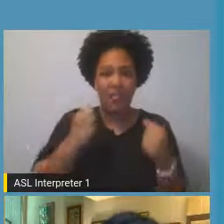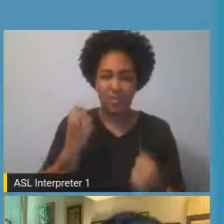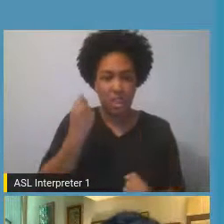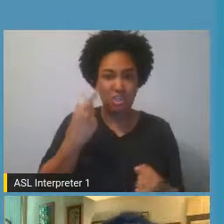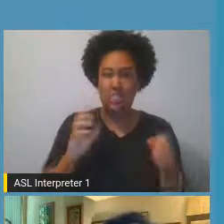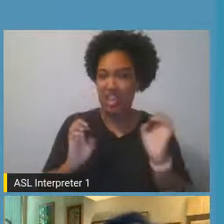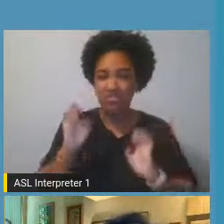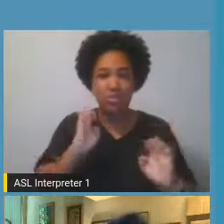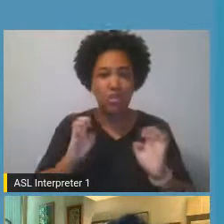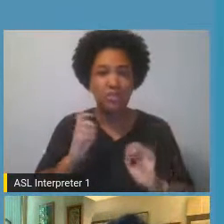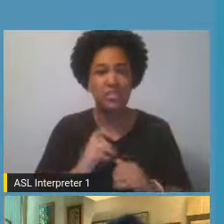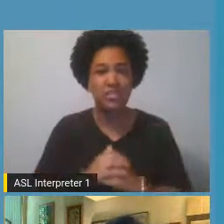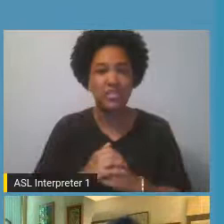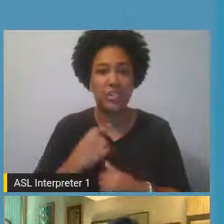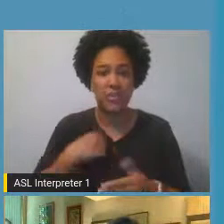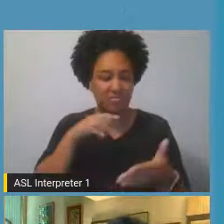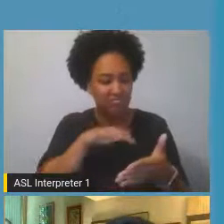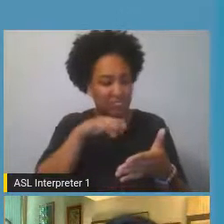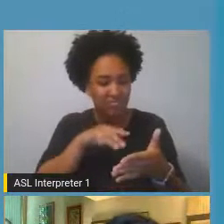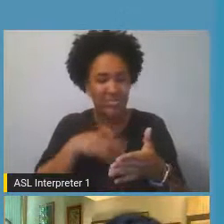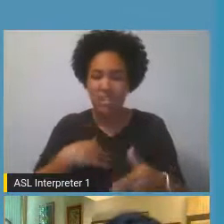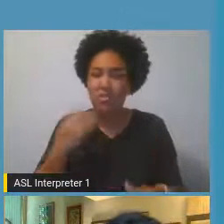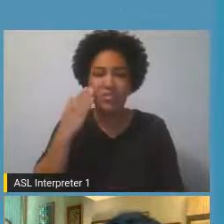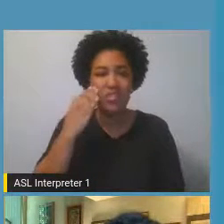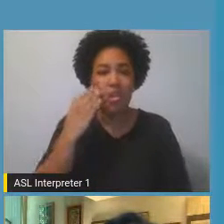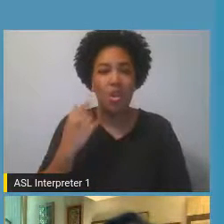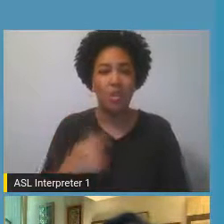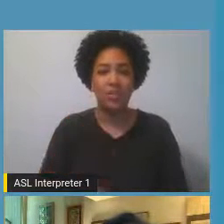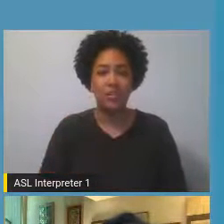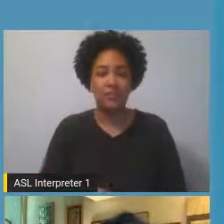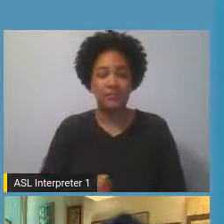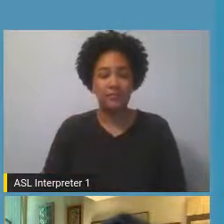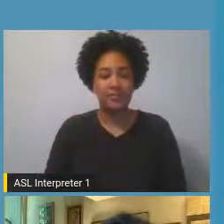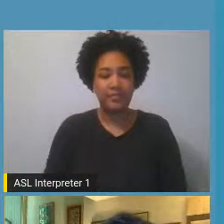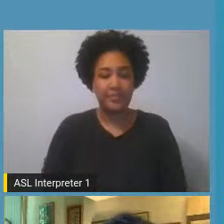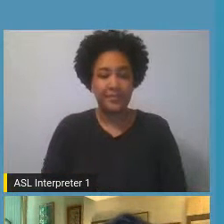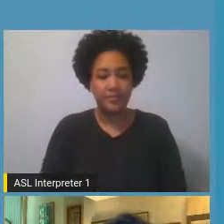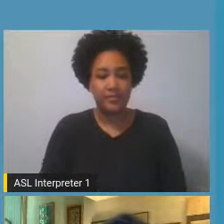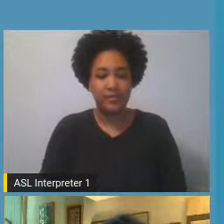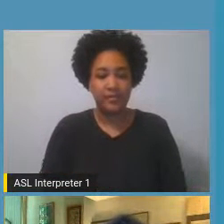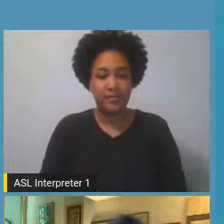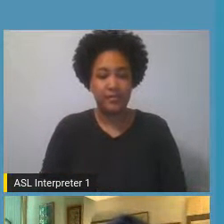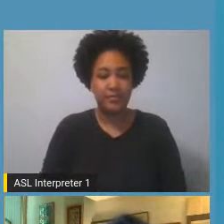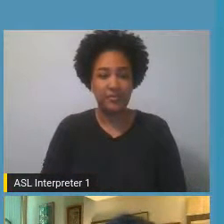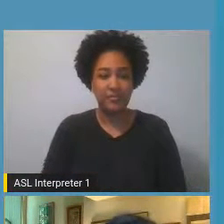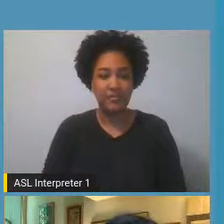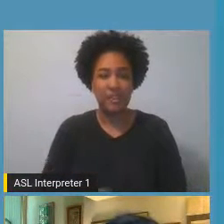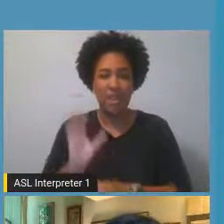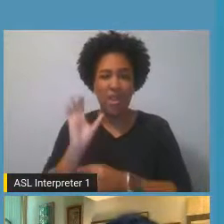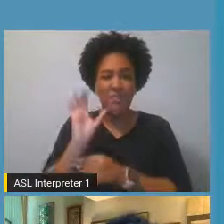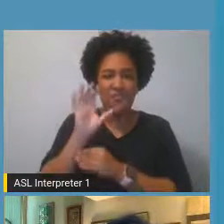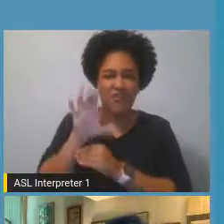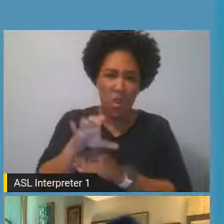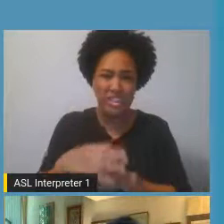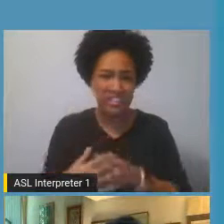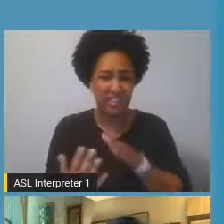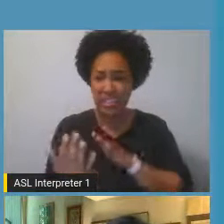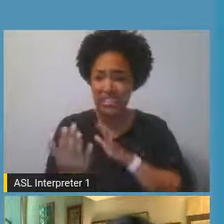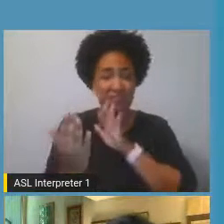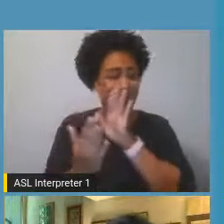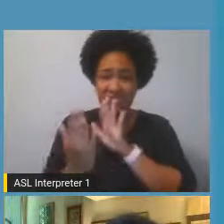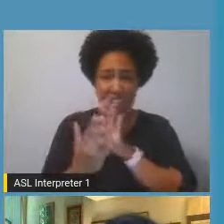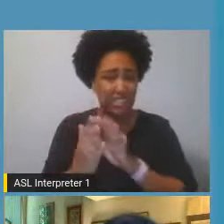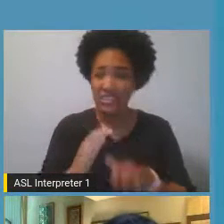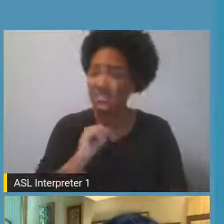contemplative. Even when our doors were closed and we were forced to stop what we were doing, we remained committed